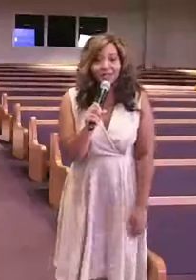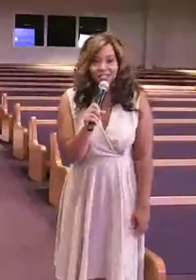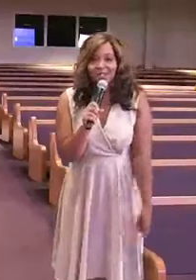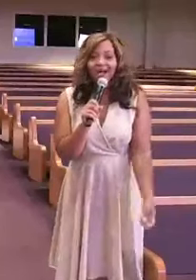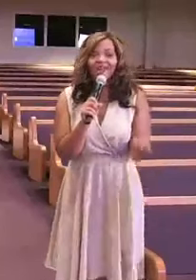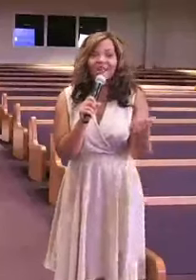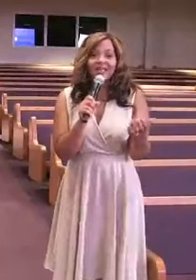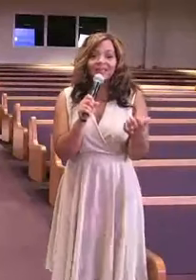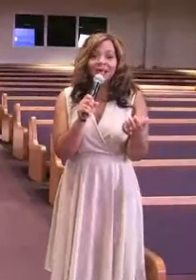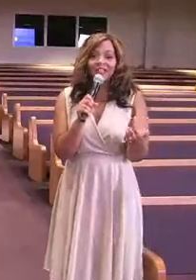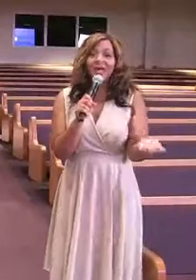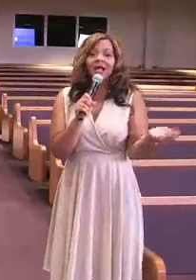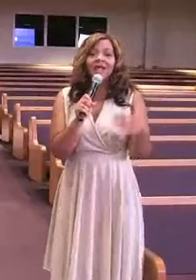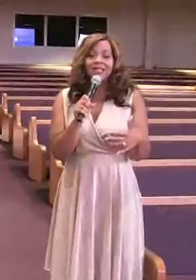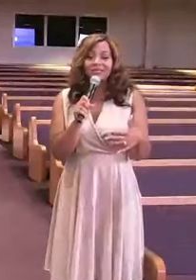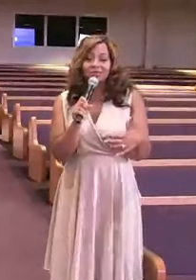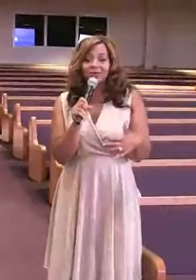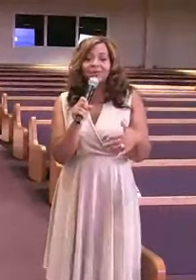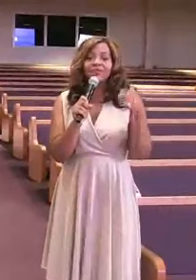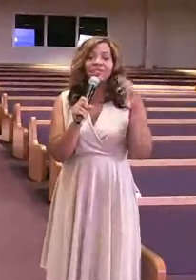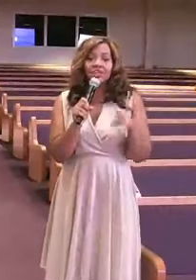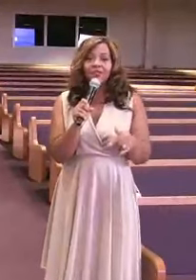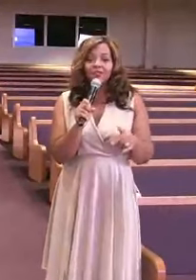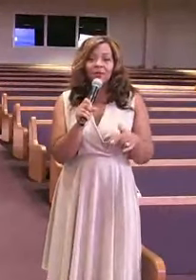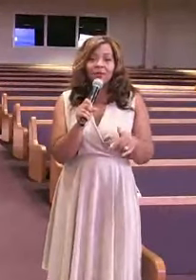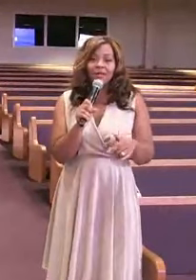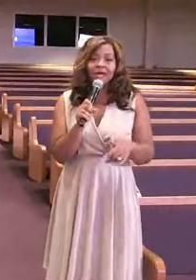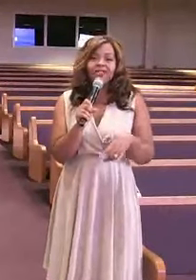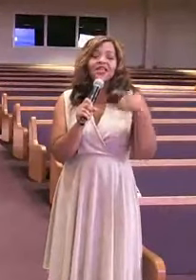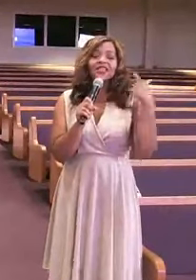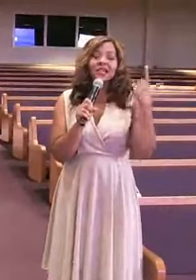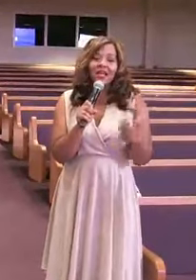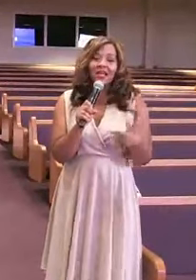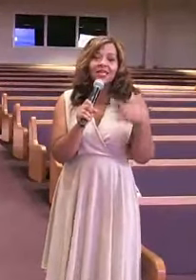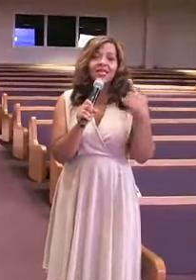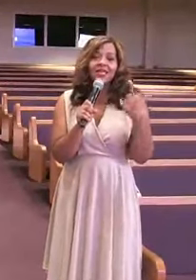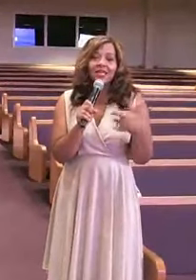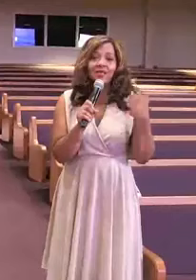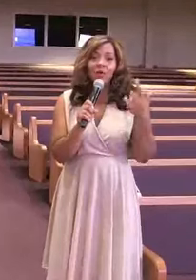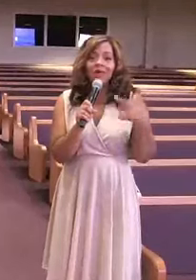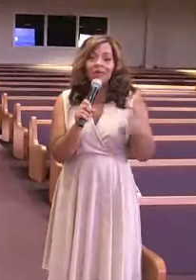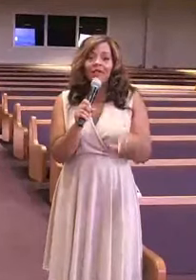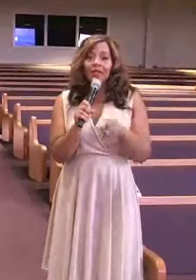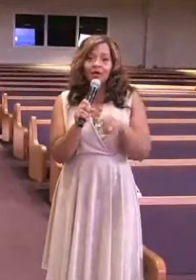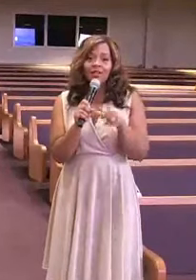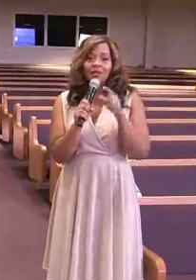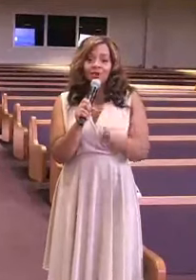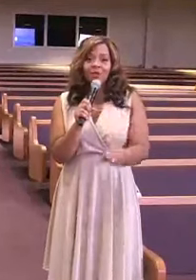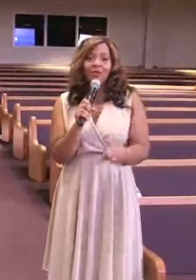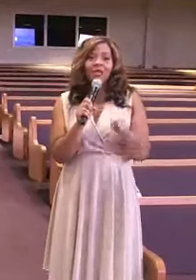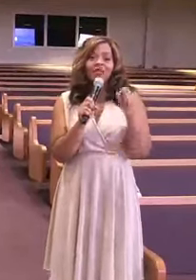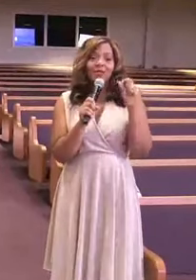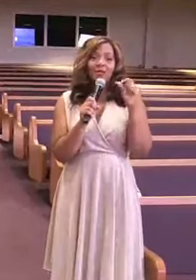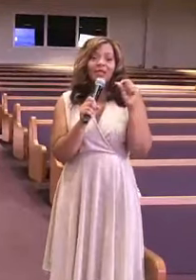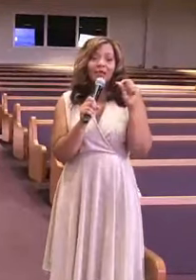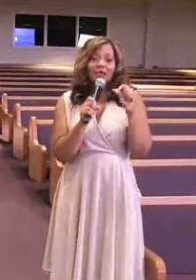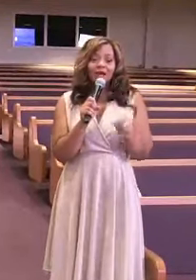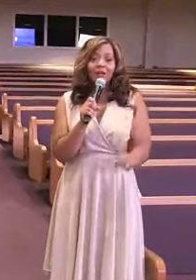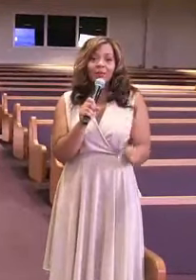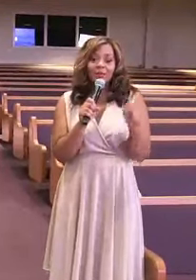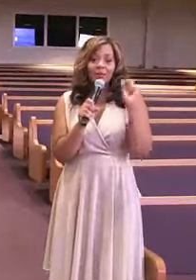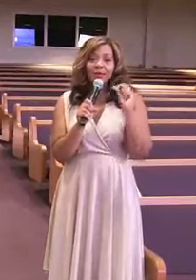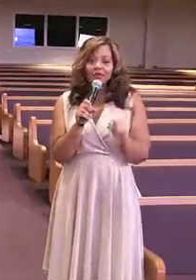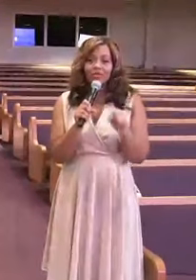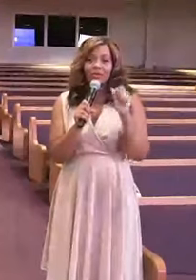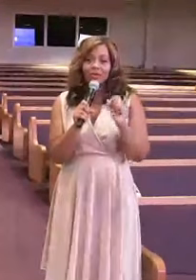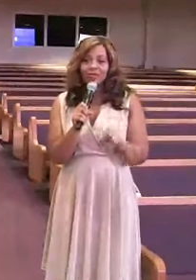prayers of the righteous availeth much. Come on into the room. Share this broadcast. Tell anyone and everyone you know that we are